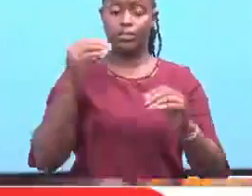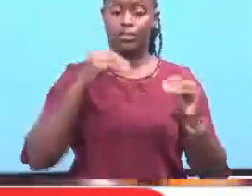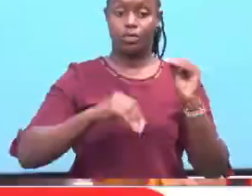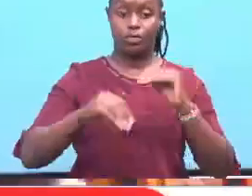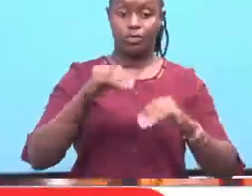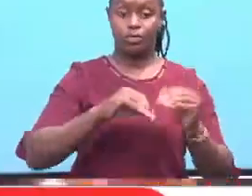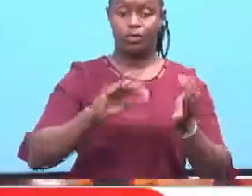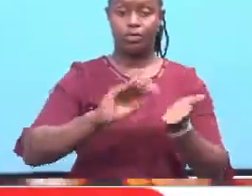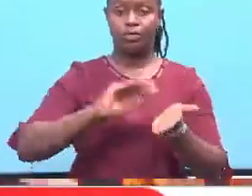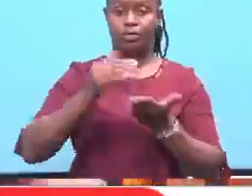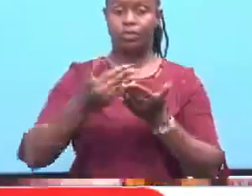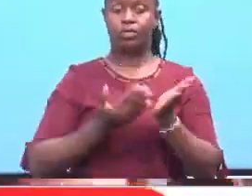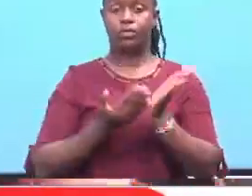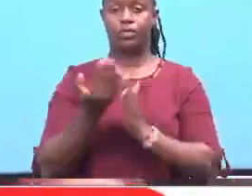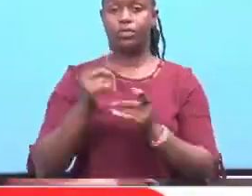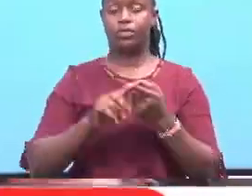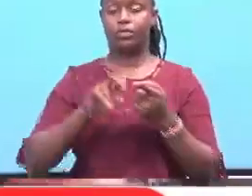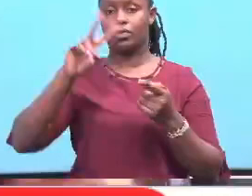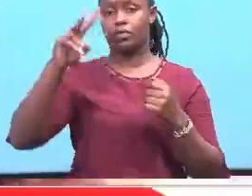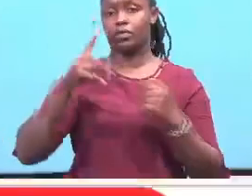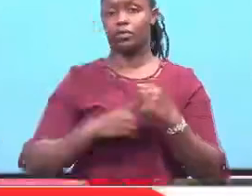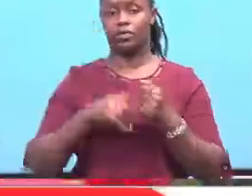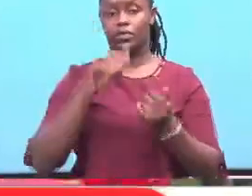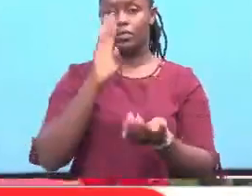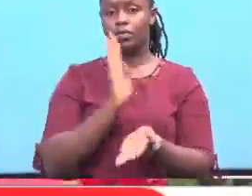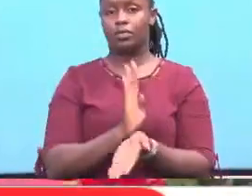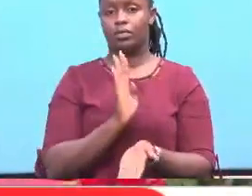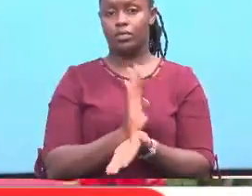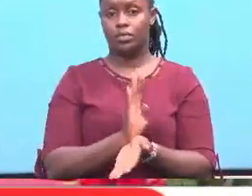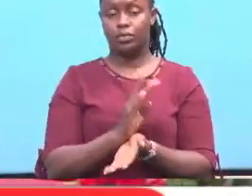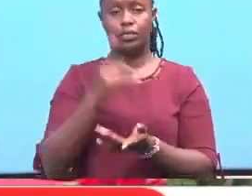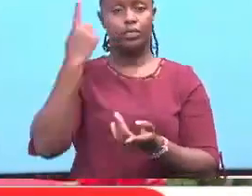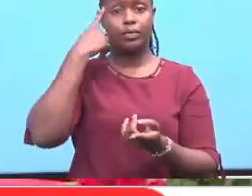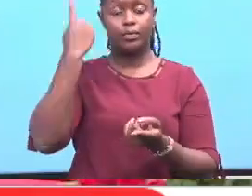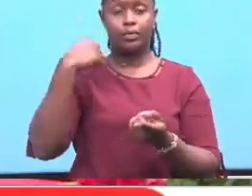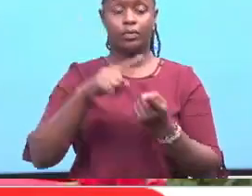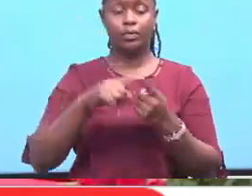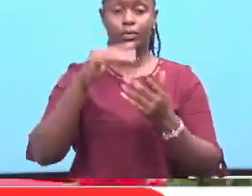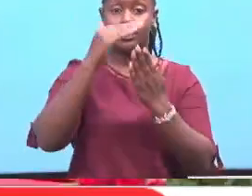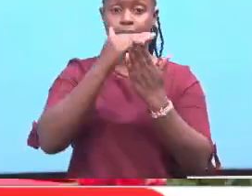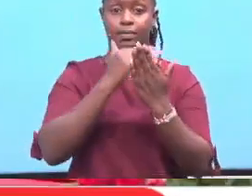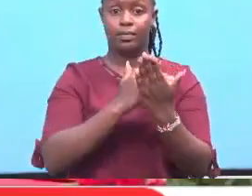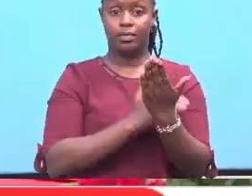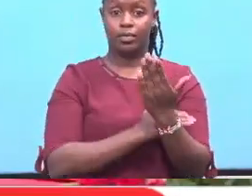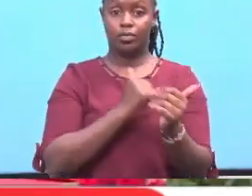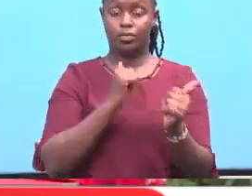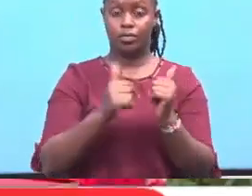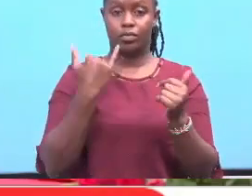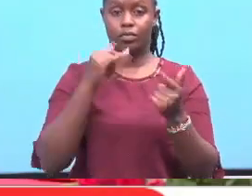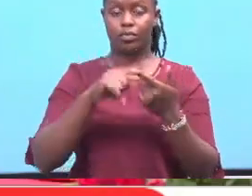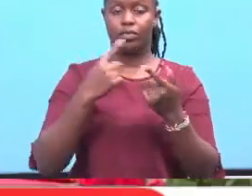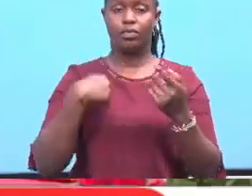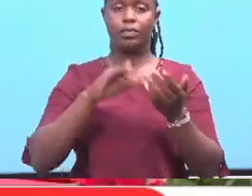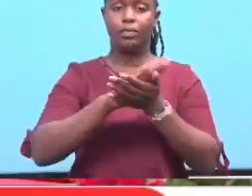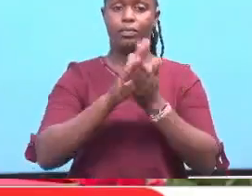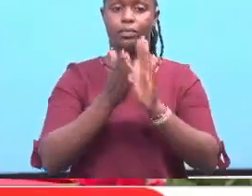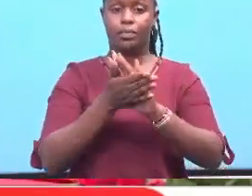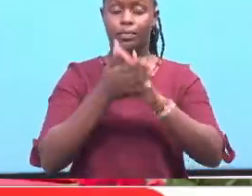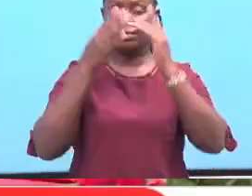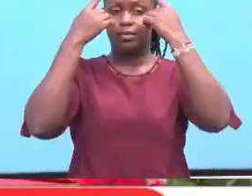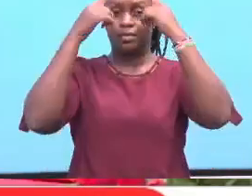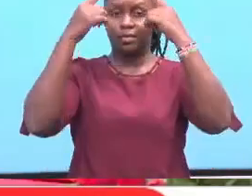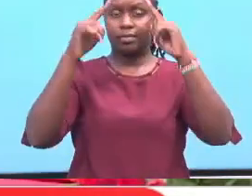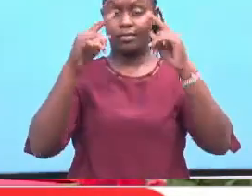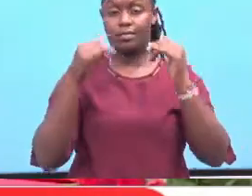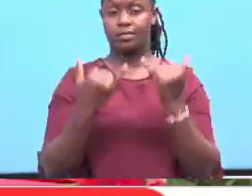through equity of 26 billion shillings. For an elusive program that has remained a piped dream over the decades, the